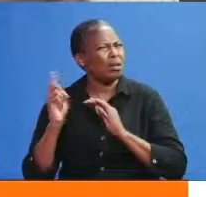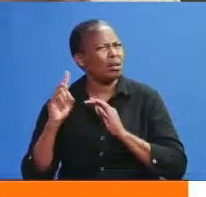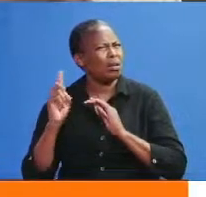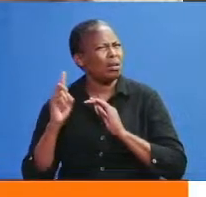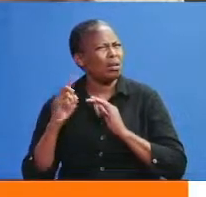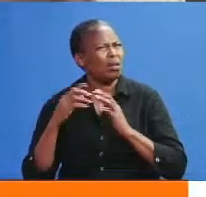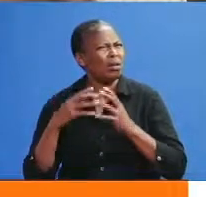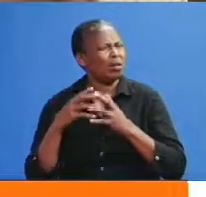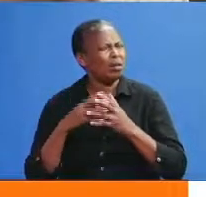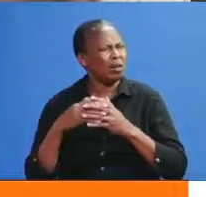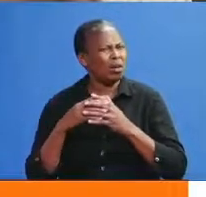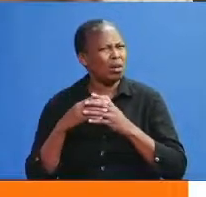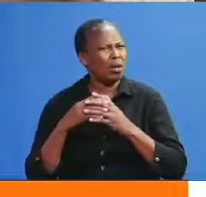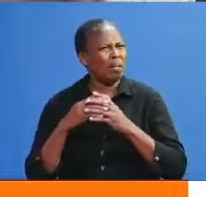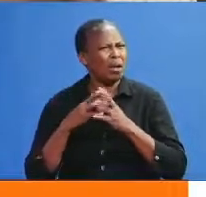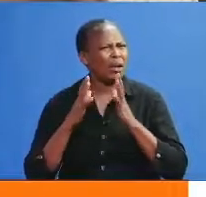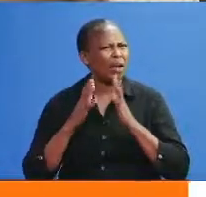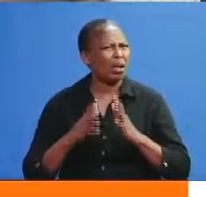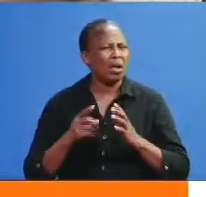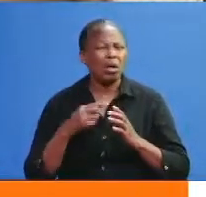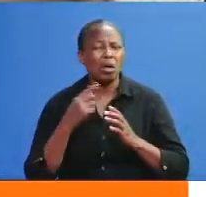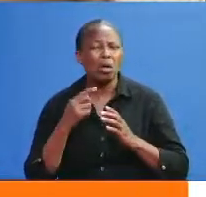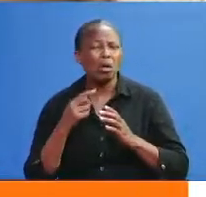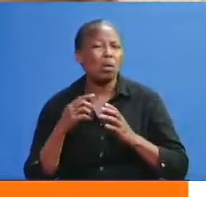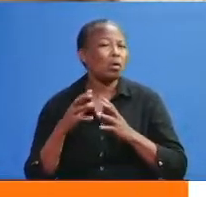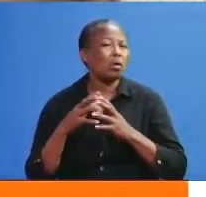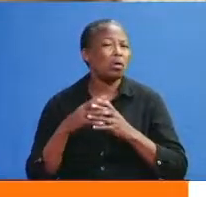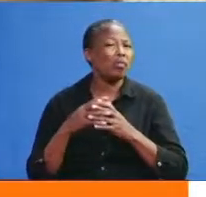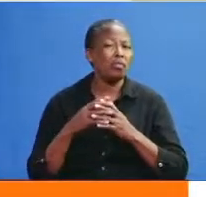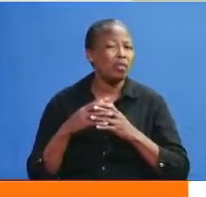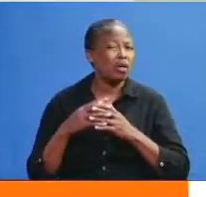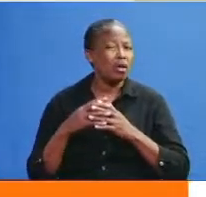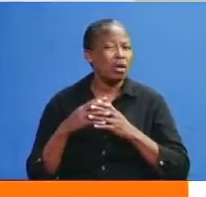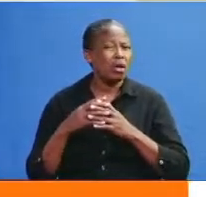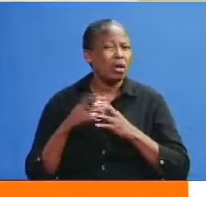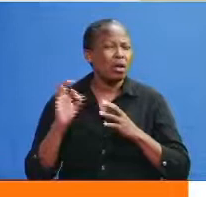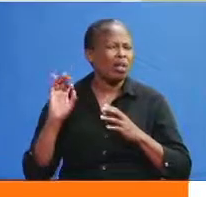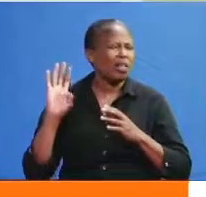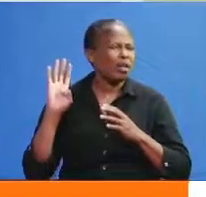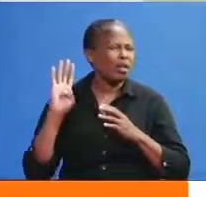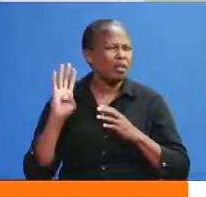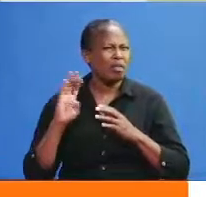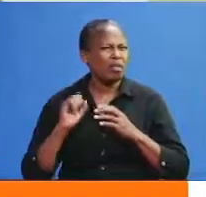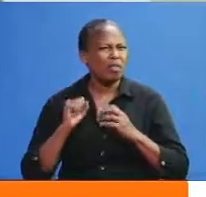American citizen who had lived in the state of Ohio. 35-year-old American